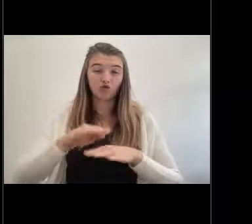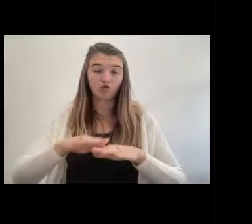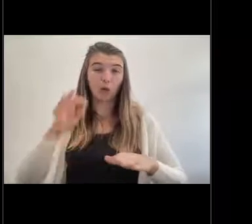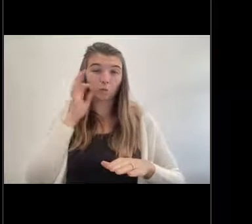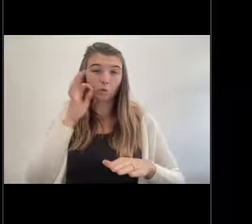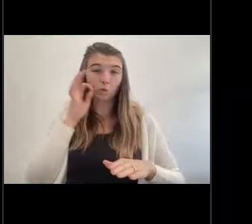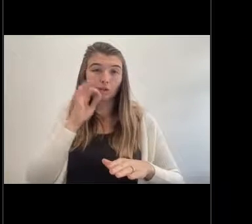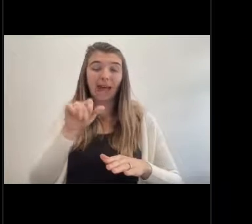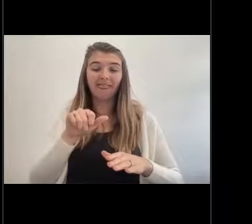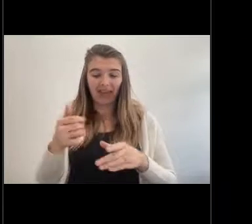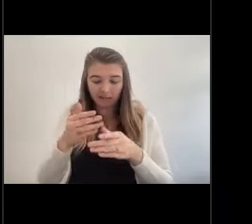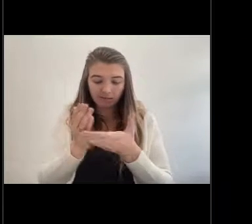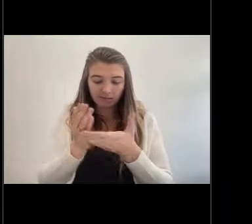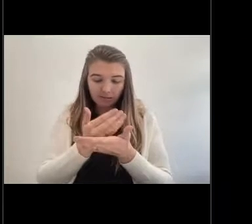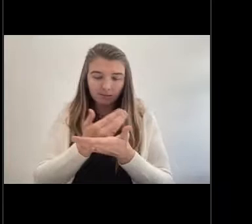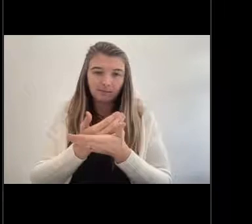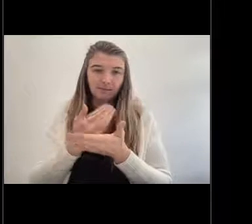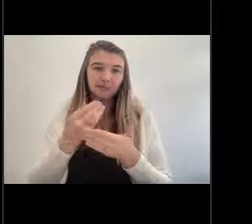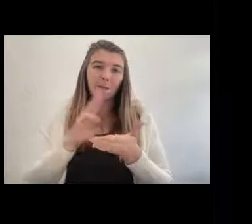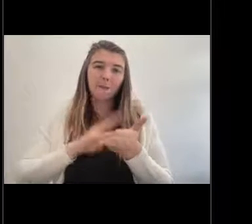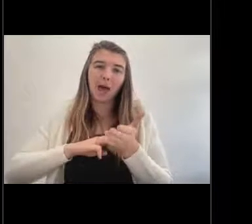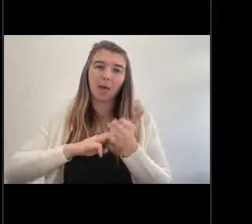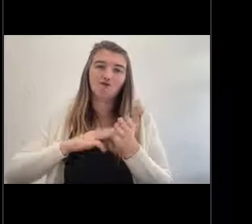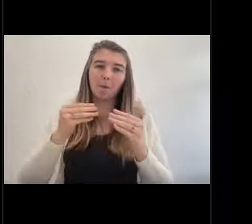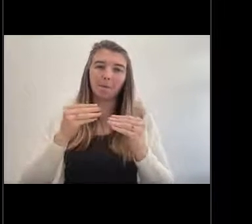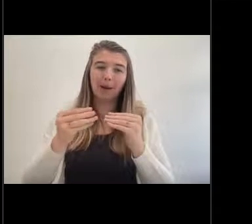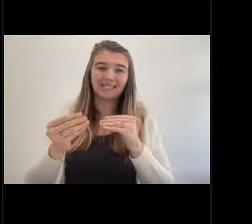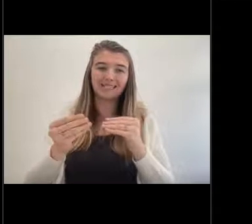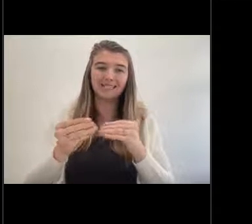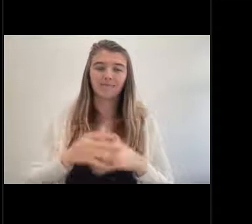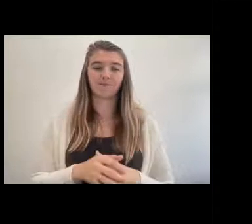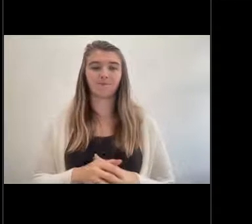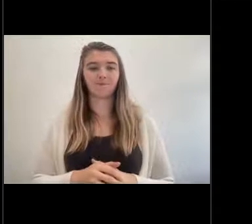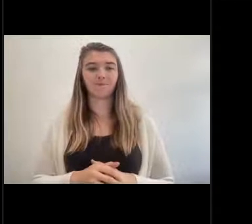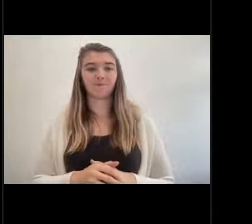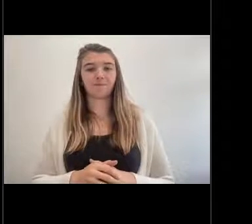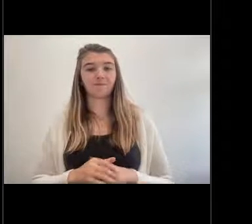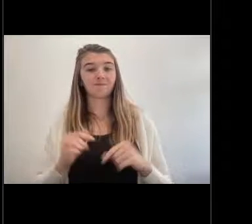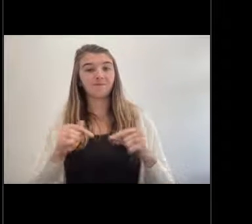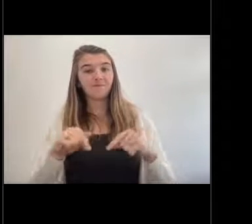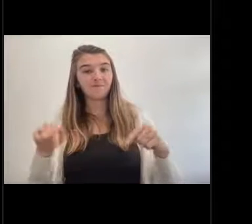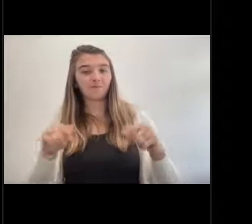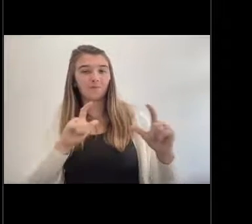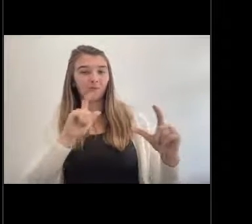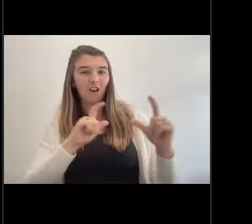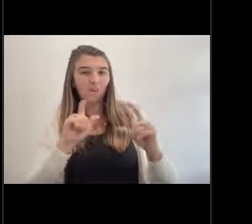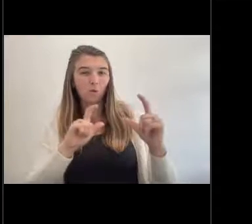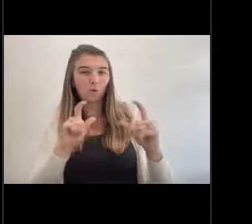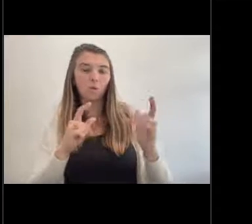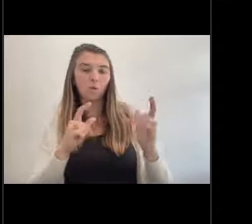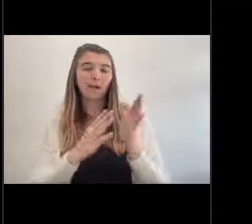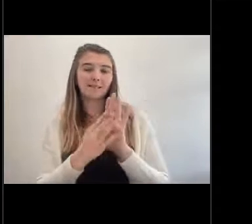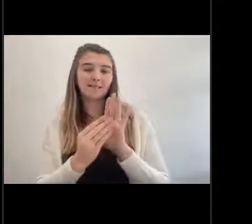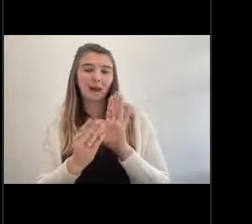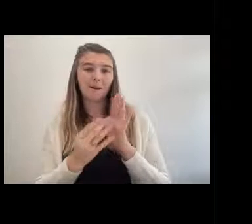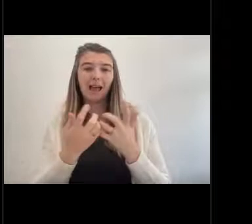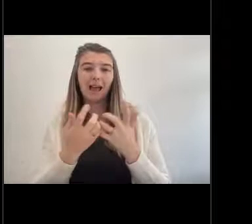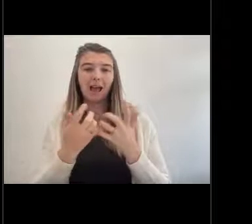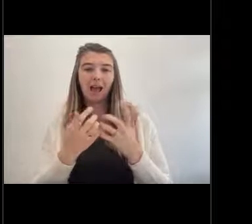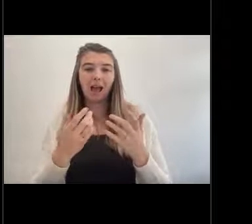microplastics. This is an example and some more photos of how the Newton nets